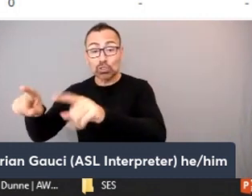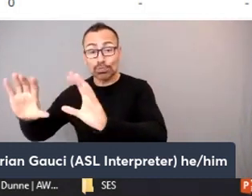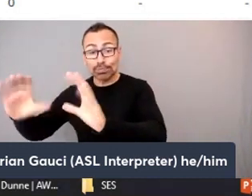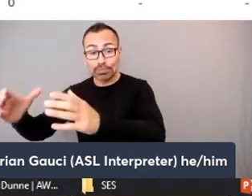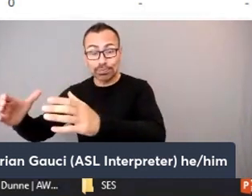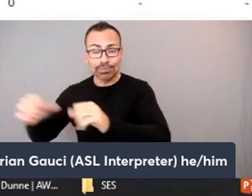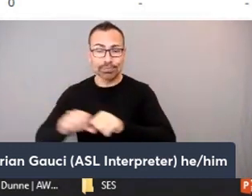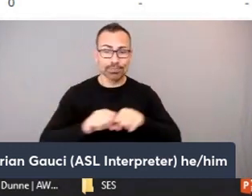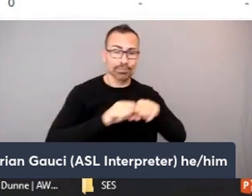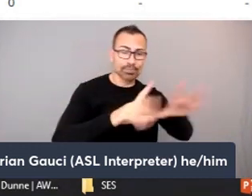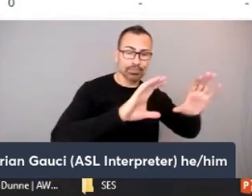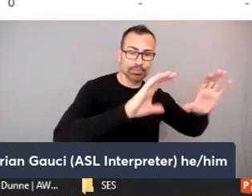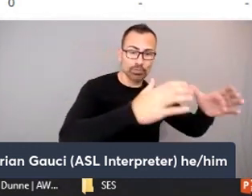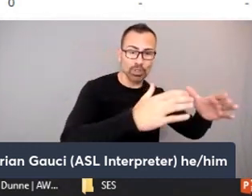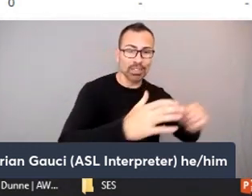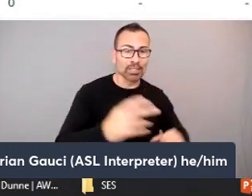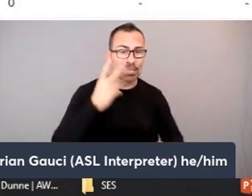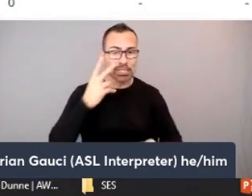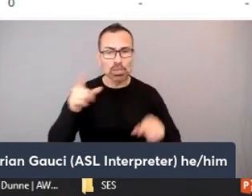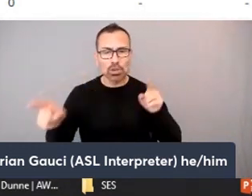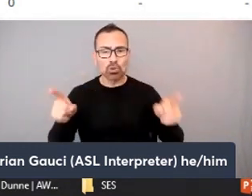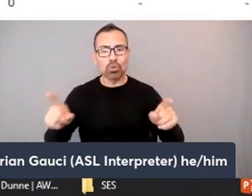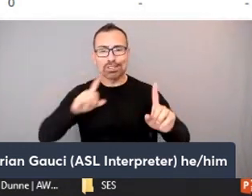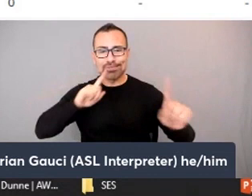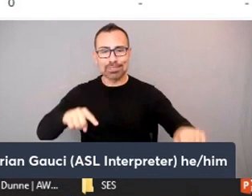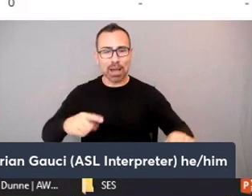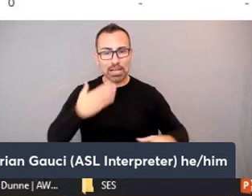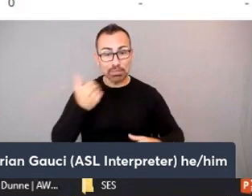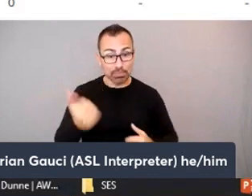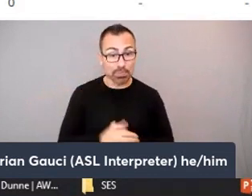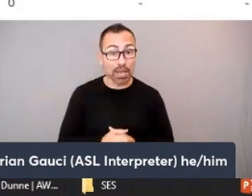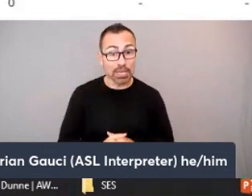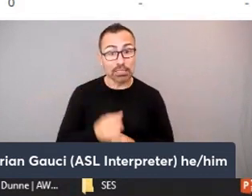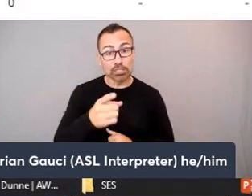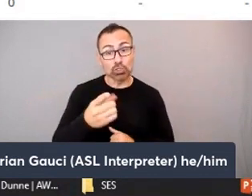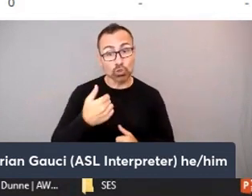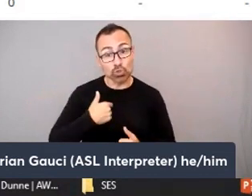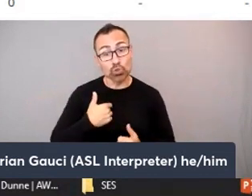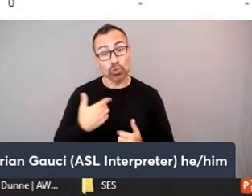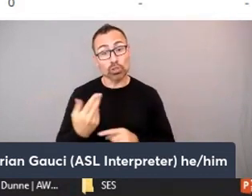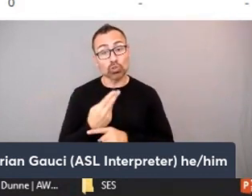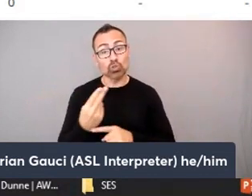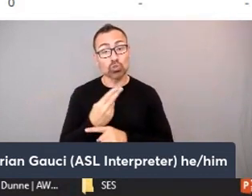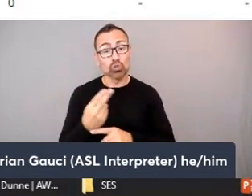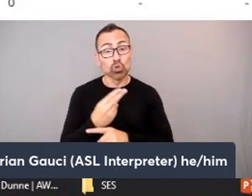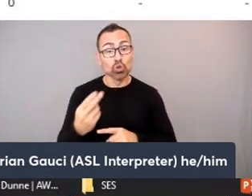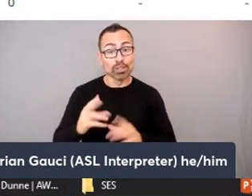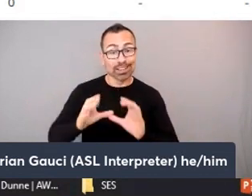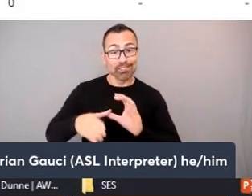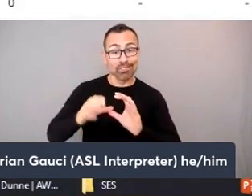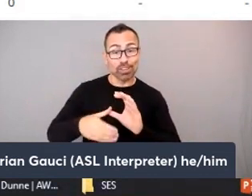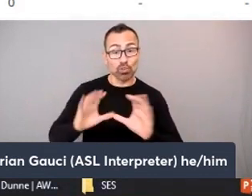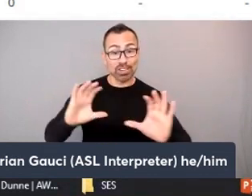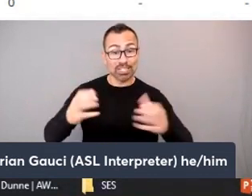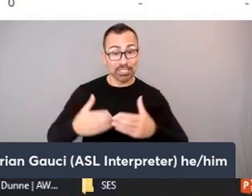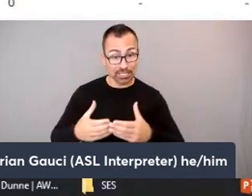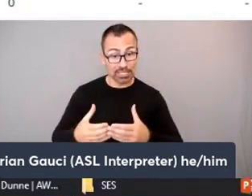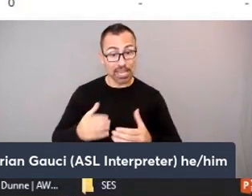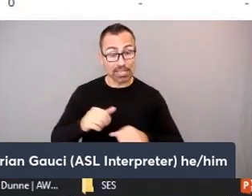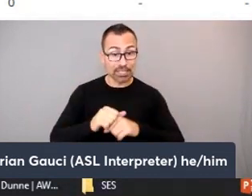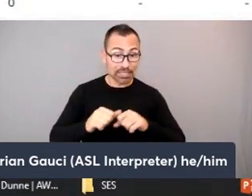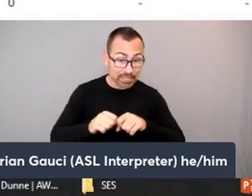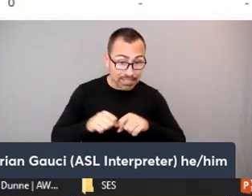sets in SES help with that. You can use a configuration set to send each individual template, and then using